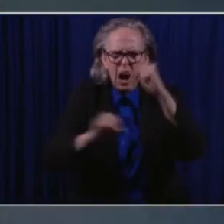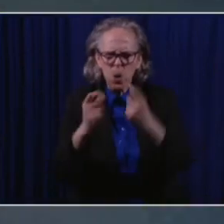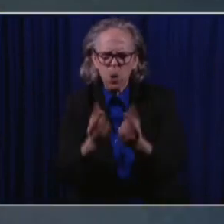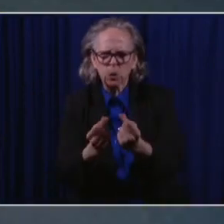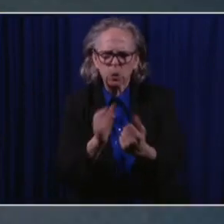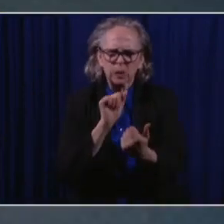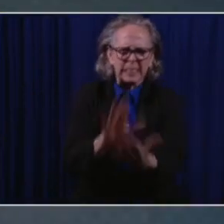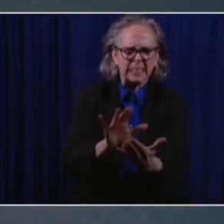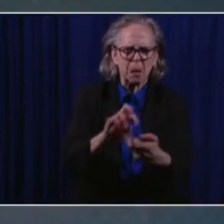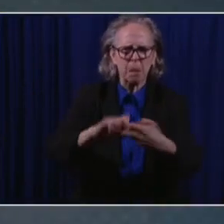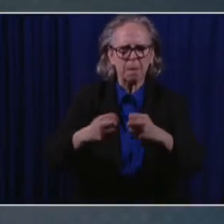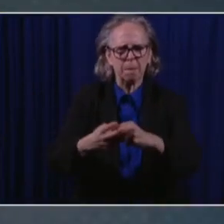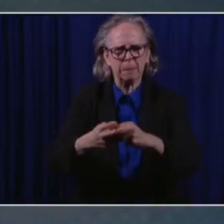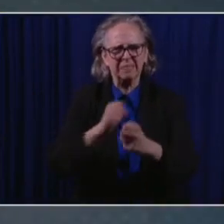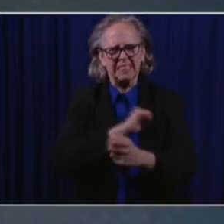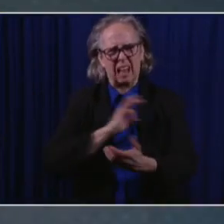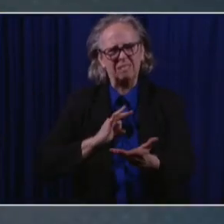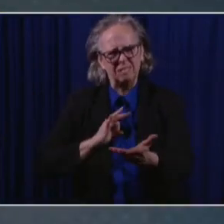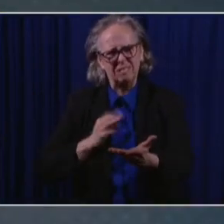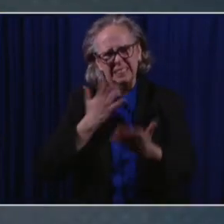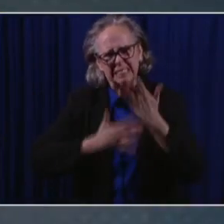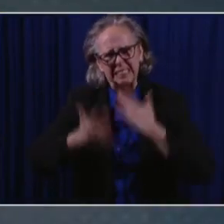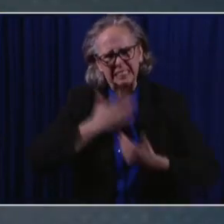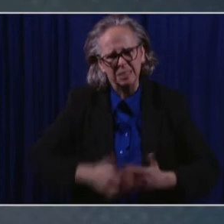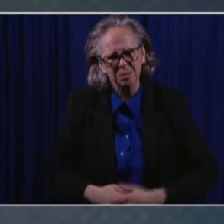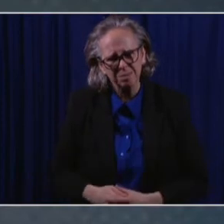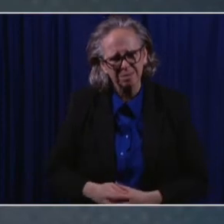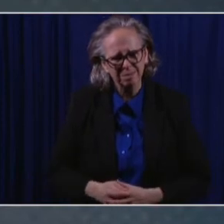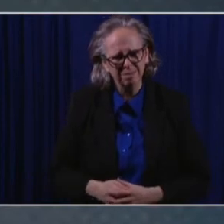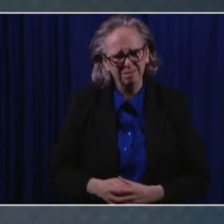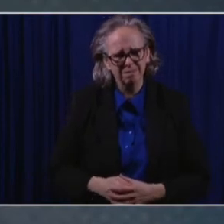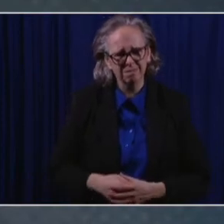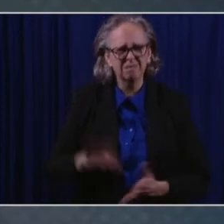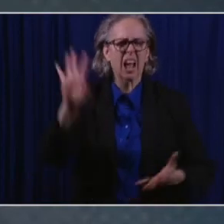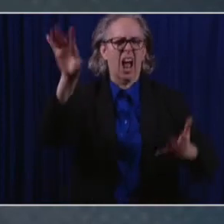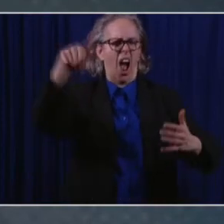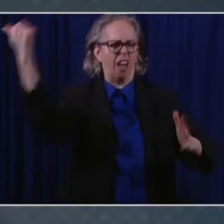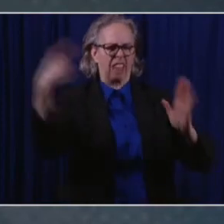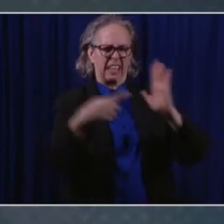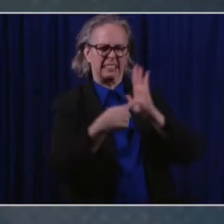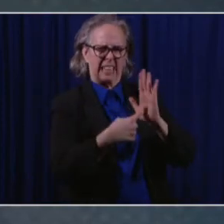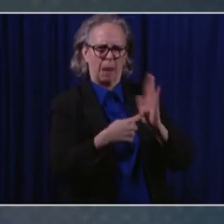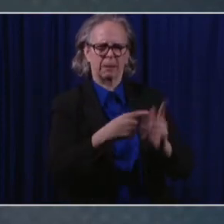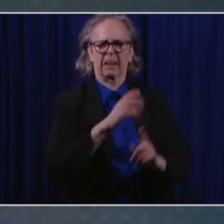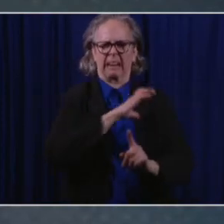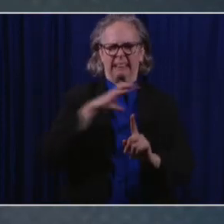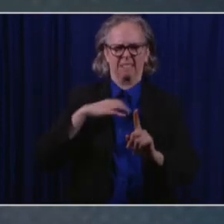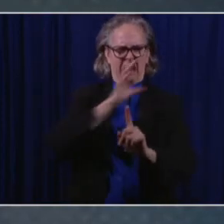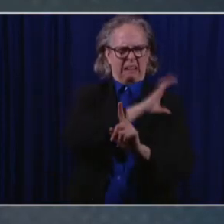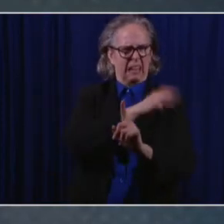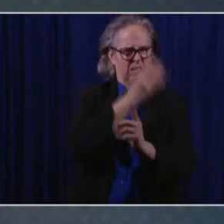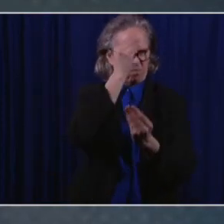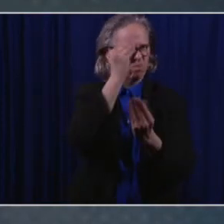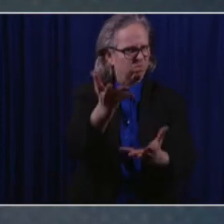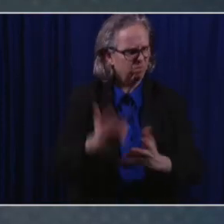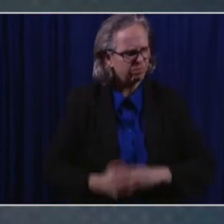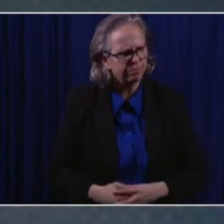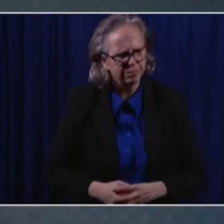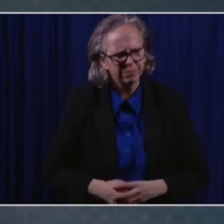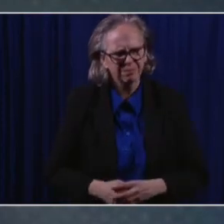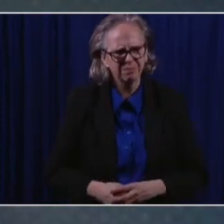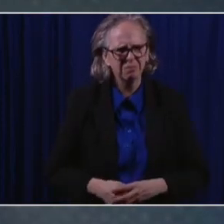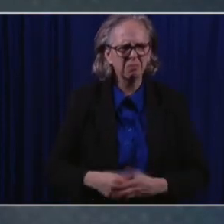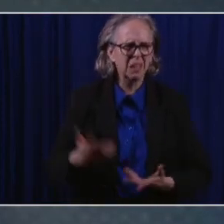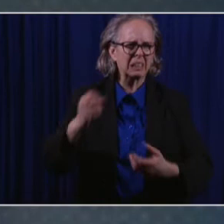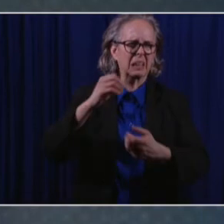Governor, within the Cleveland Clinic, to give you a specific example, we have nearly 600 patients with COVID in